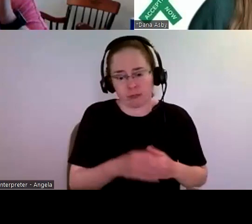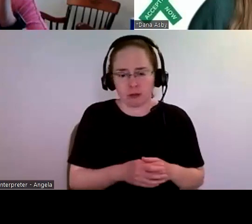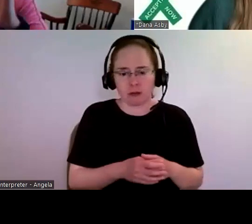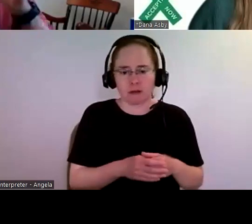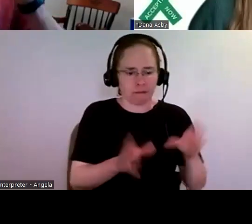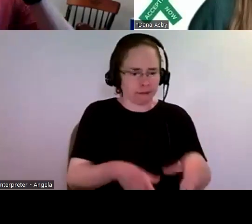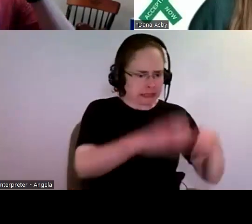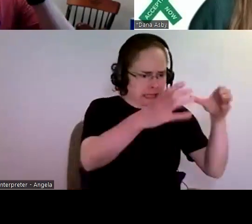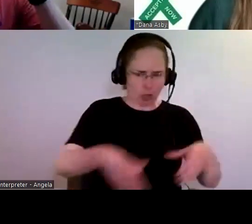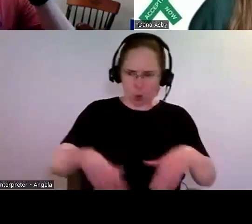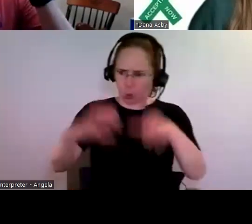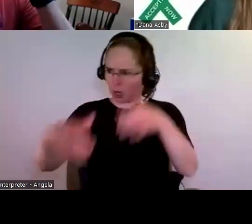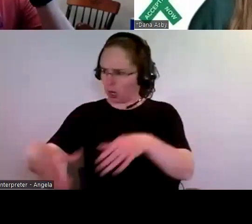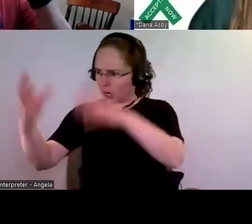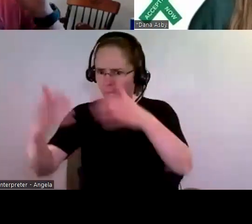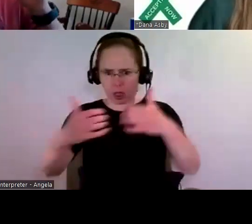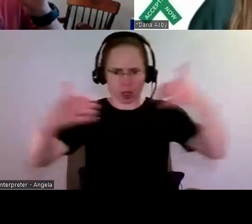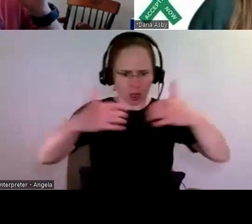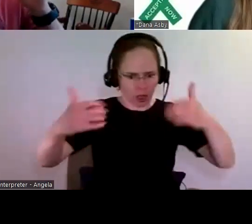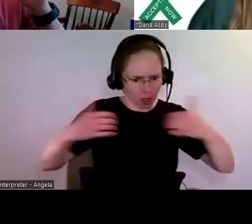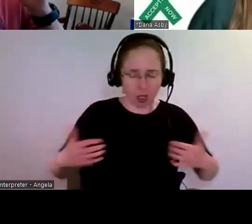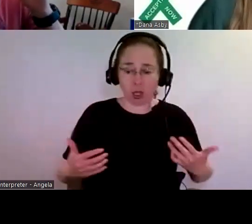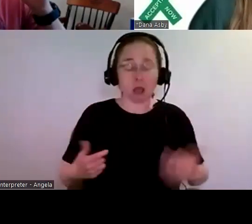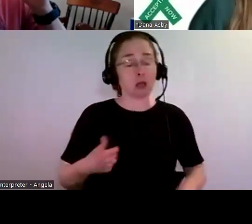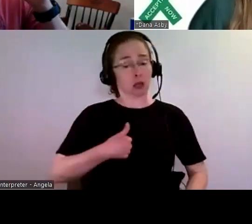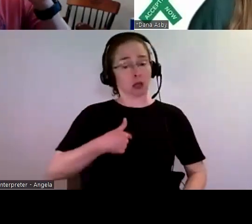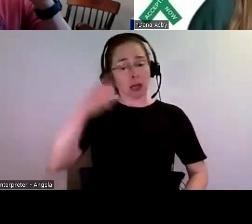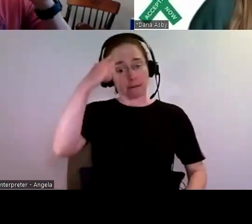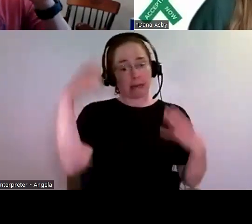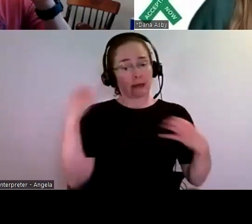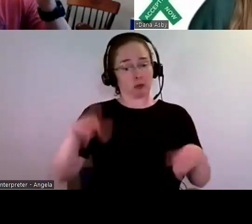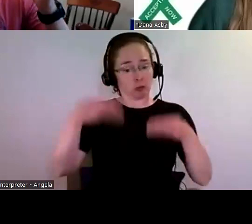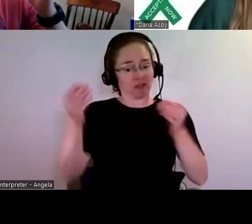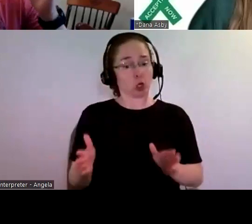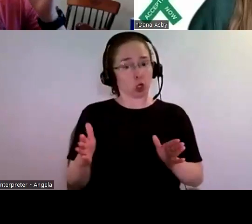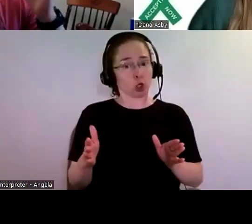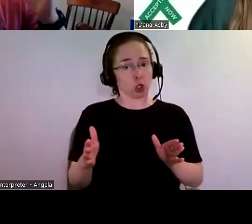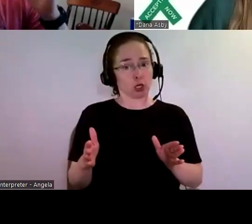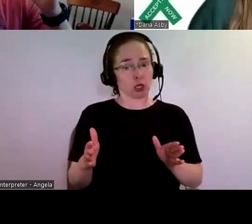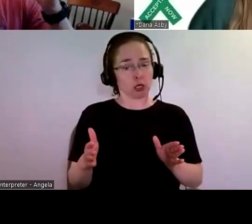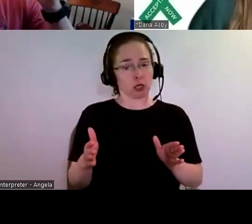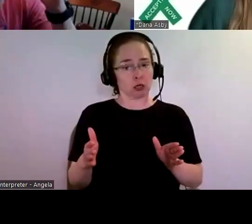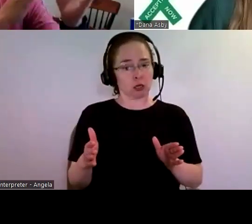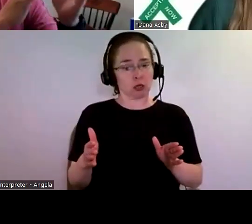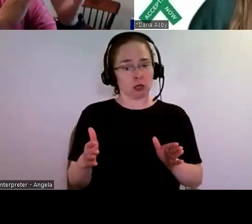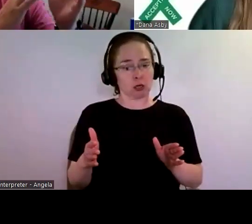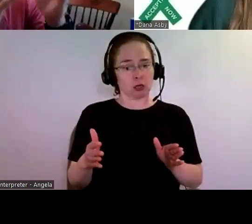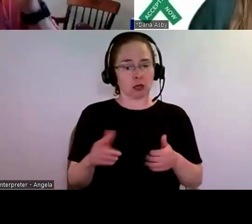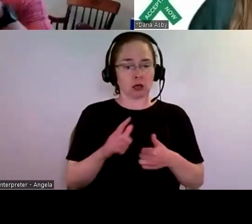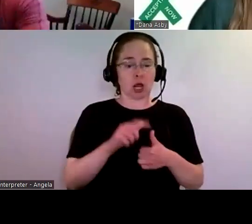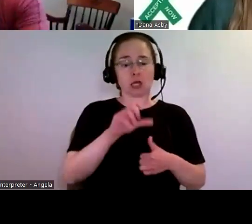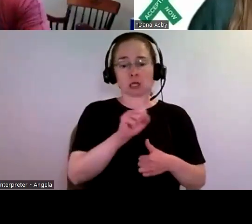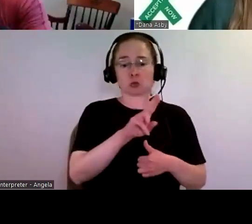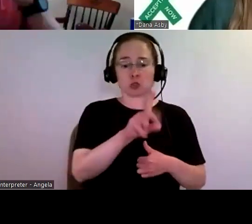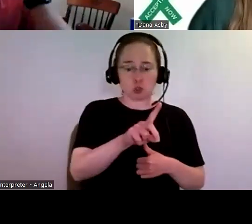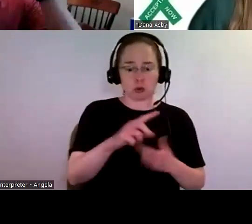siloed. Okay. So while to me as a mental health provider, separating out substance use disorders and